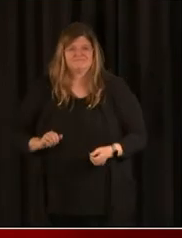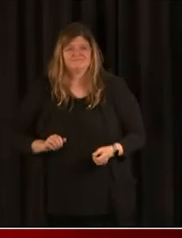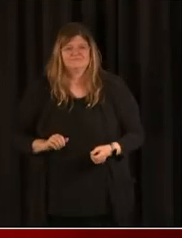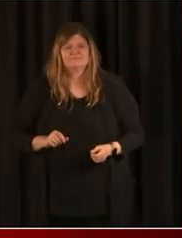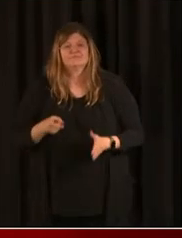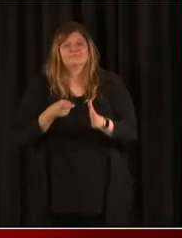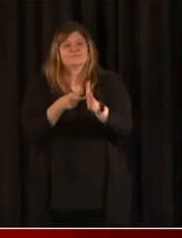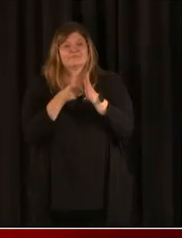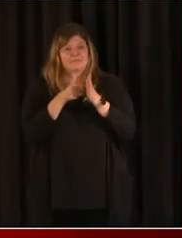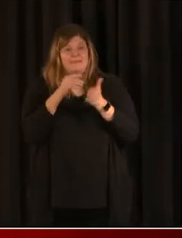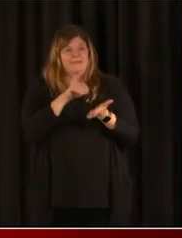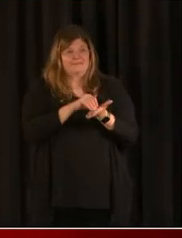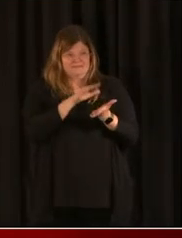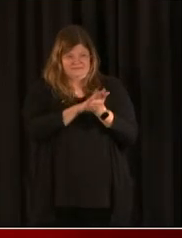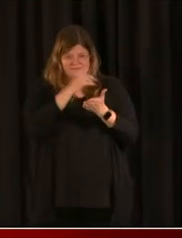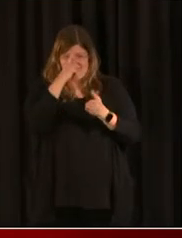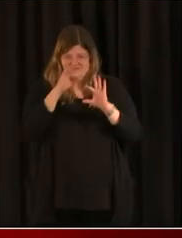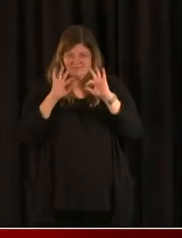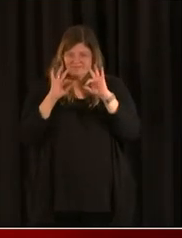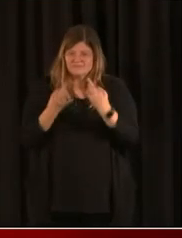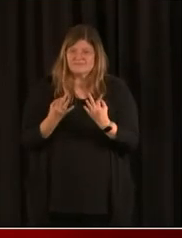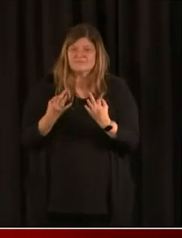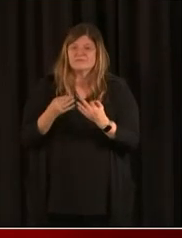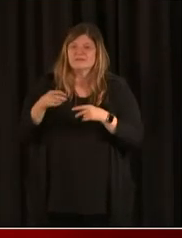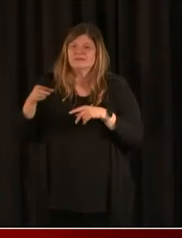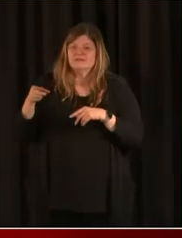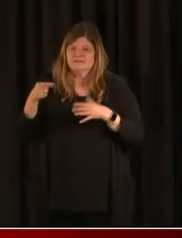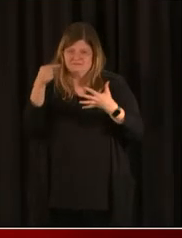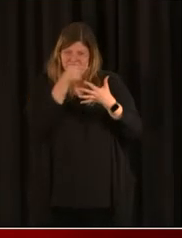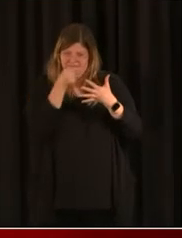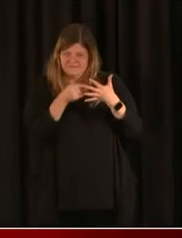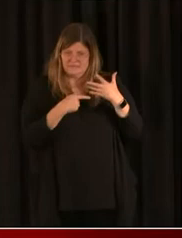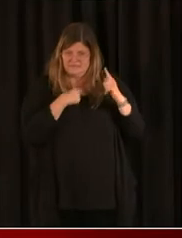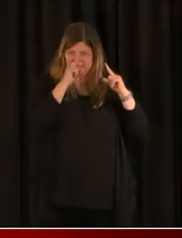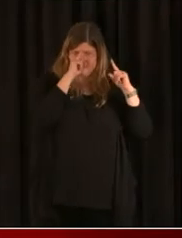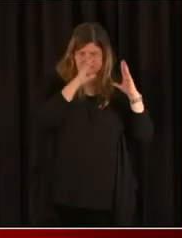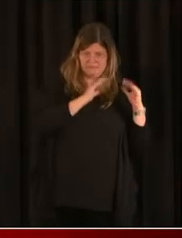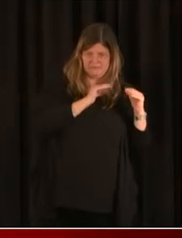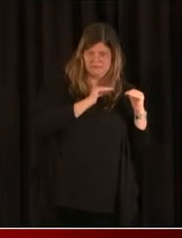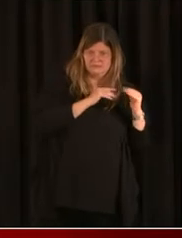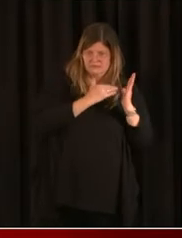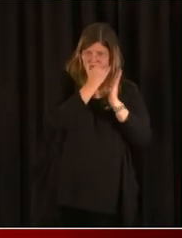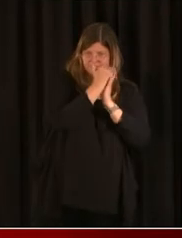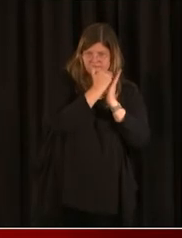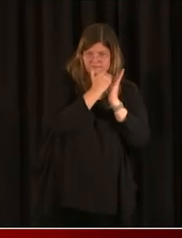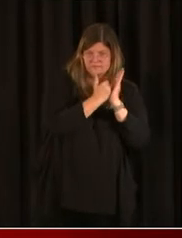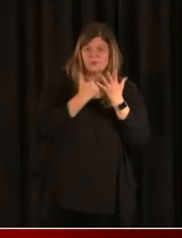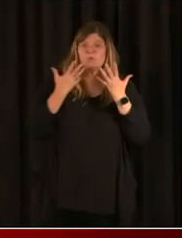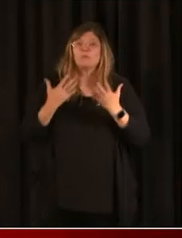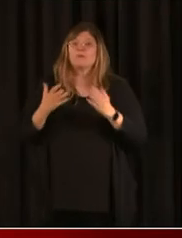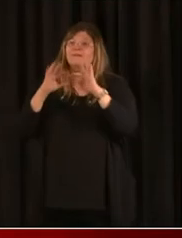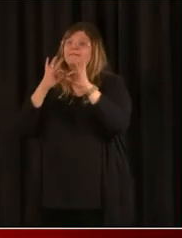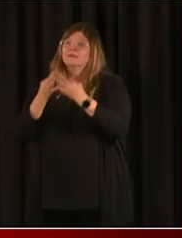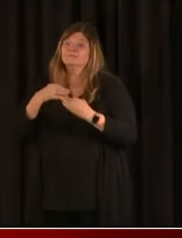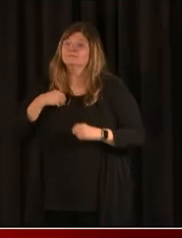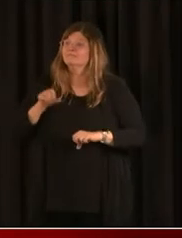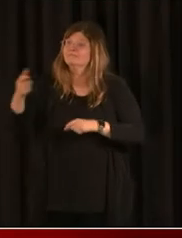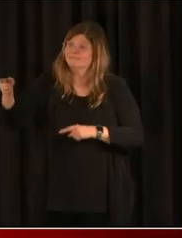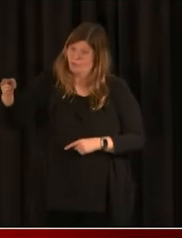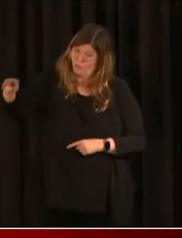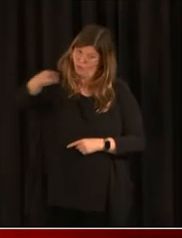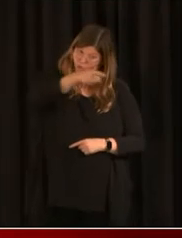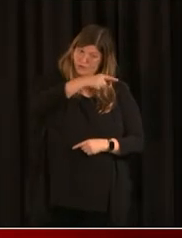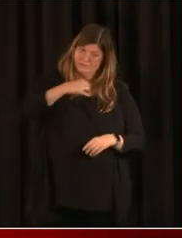guidance documents for our families that kind of lay out what our expectations are. So we want our families to be sure when they send their